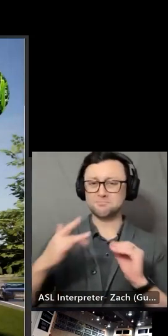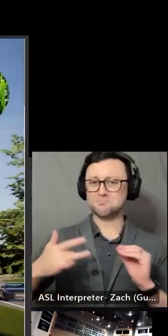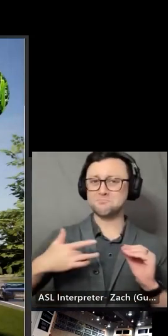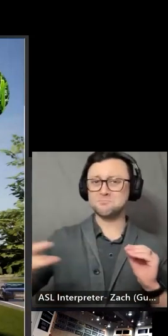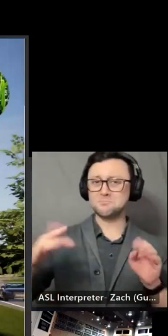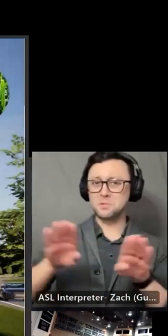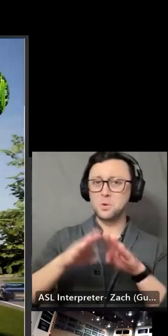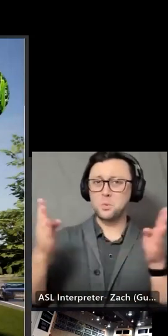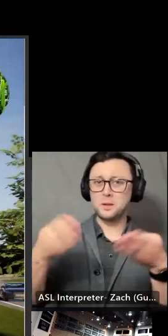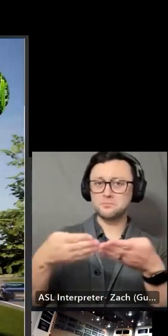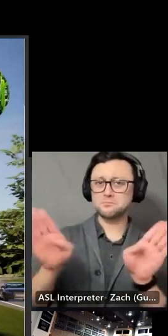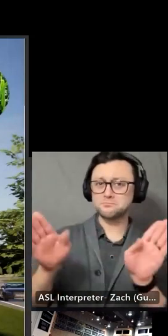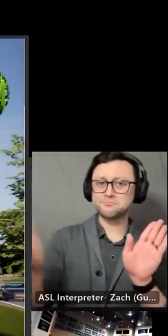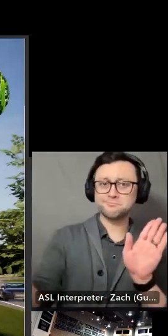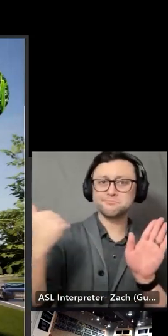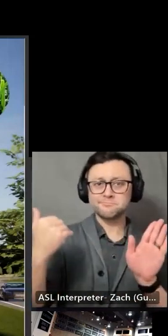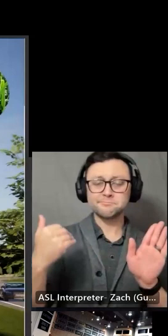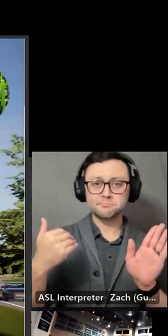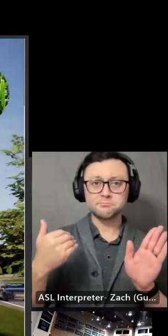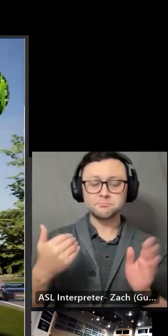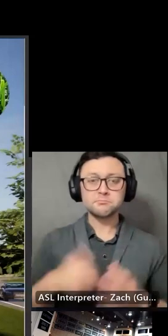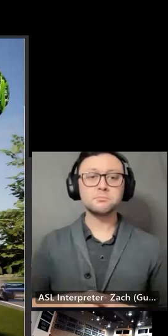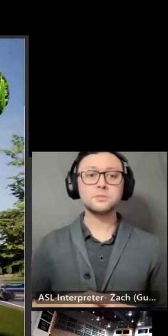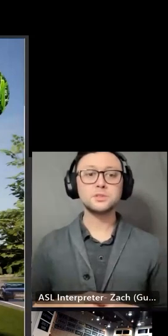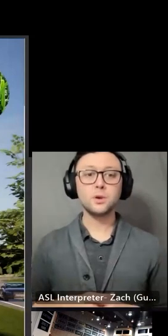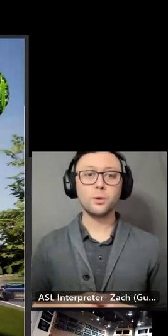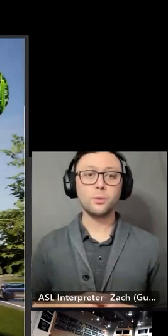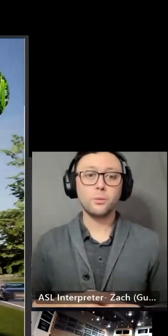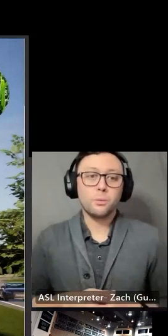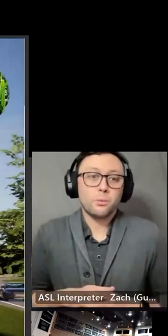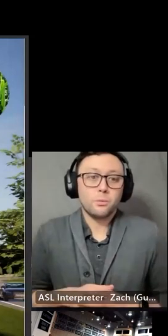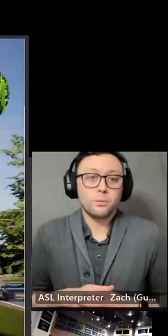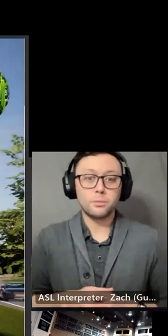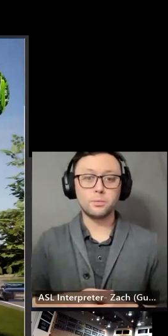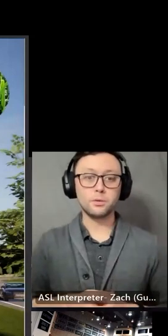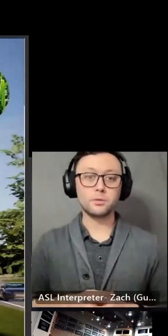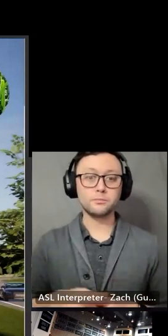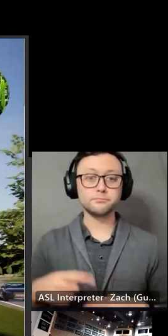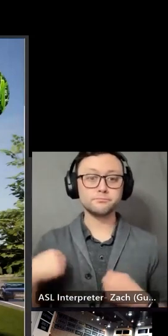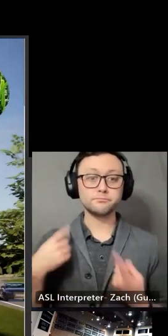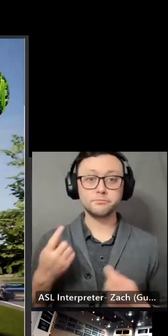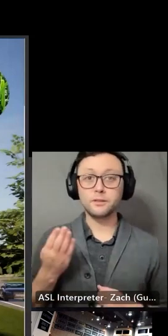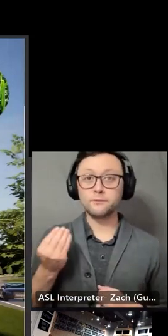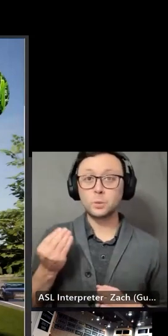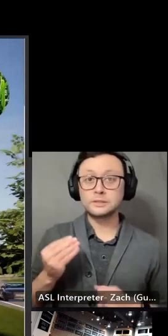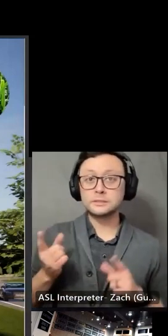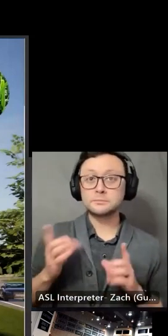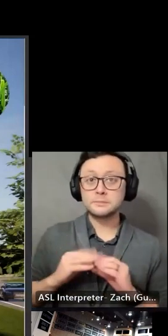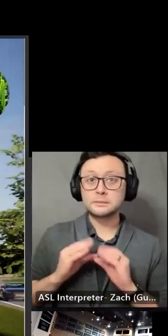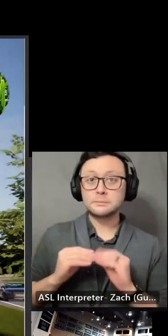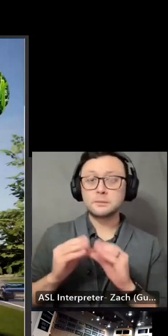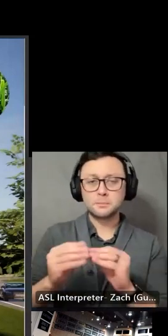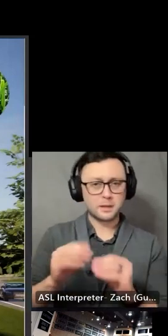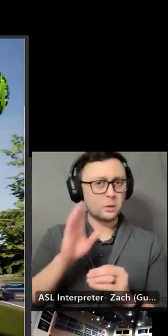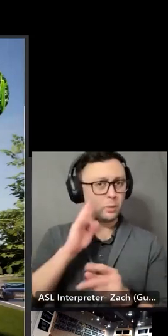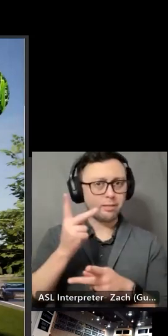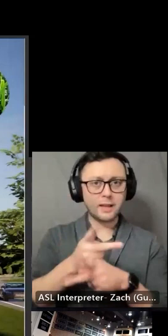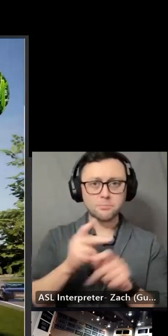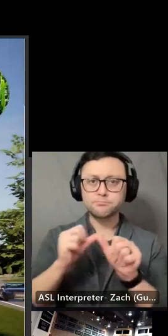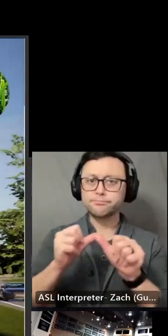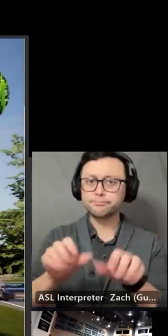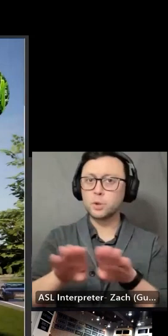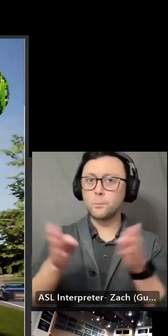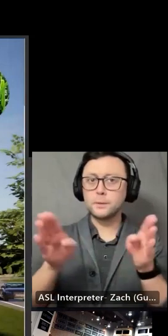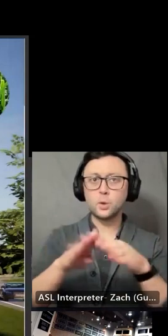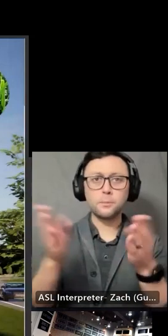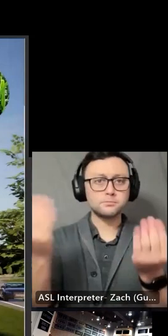public. And as I've shown, you know, we've been to 14 of those so far. I'm happy to keep that going and